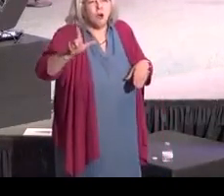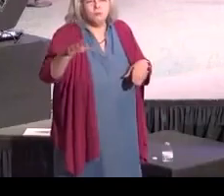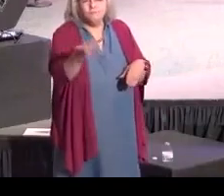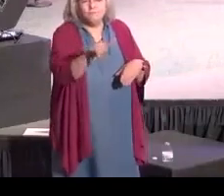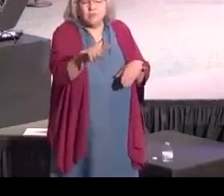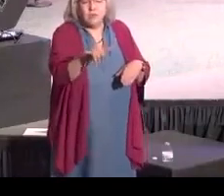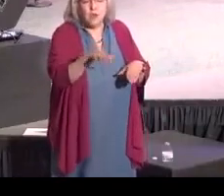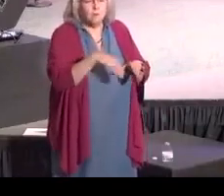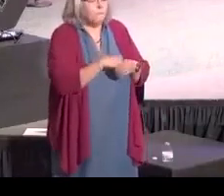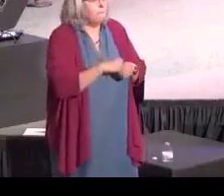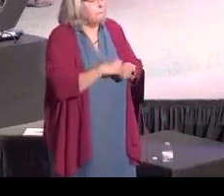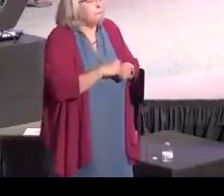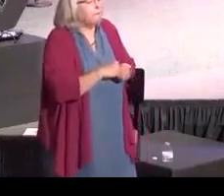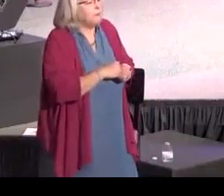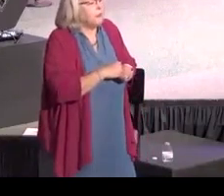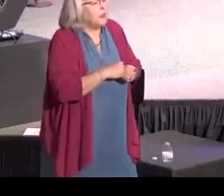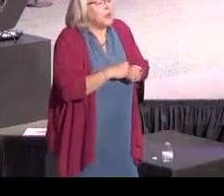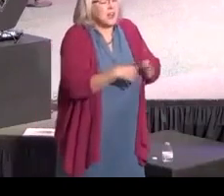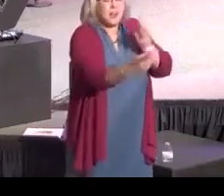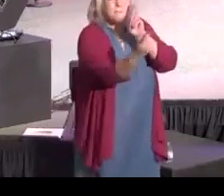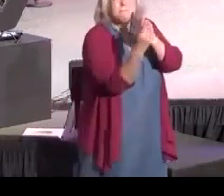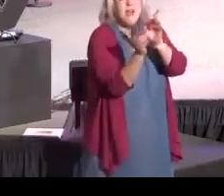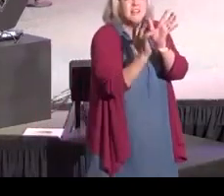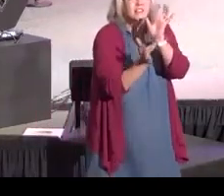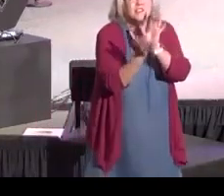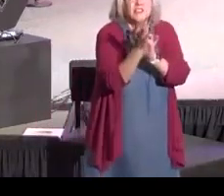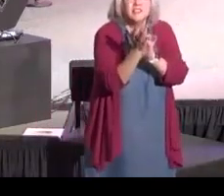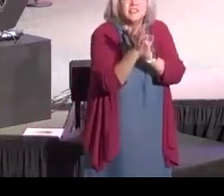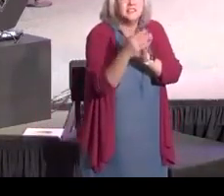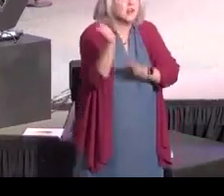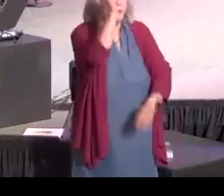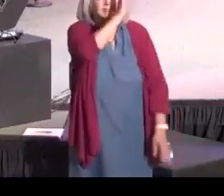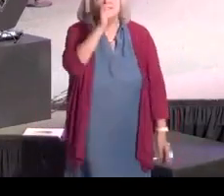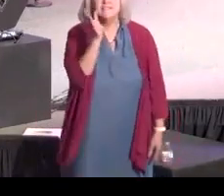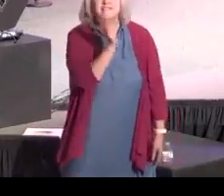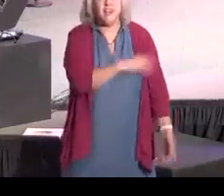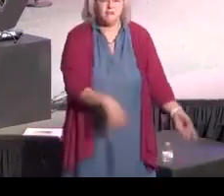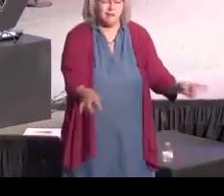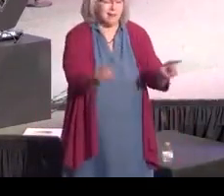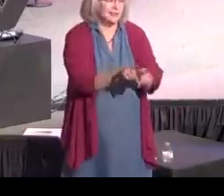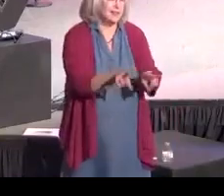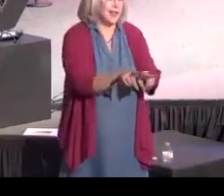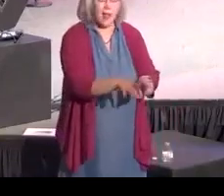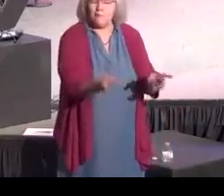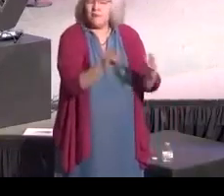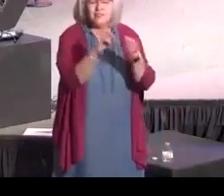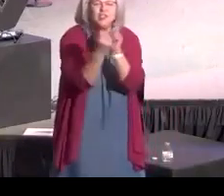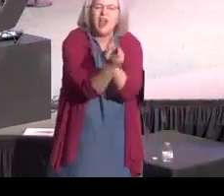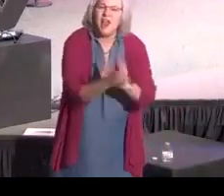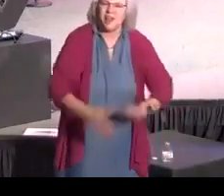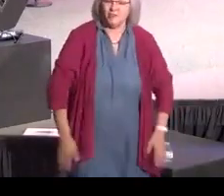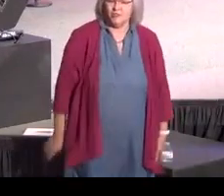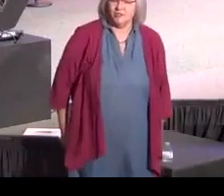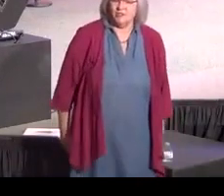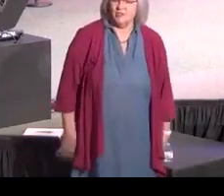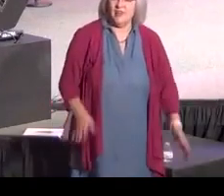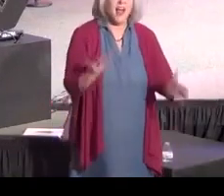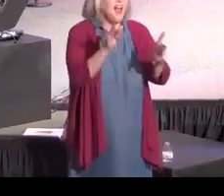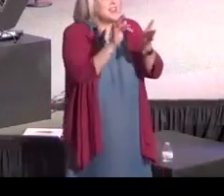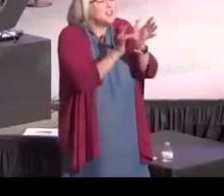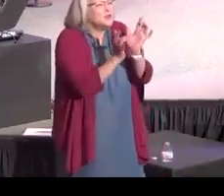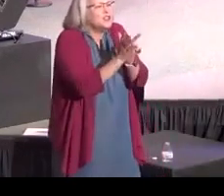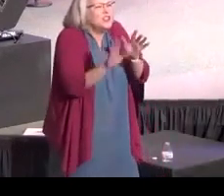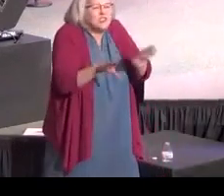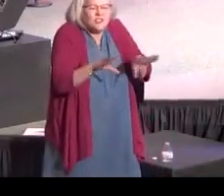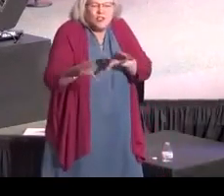Christ, at a place called the Damascus Road, and he was never the same again. That's the effect that Jesus has on the life of a person.